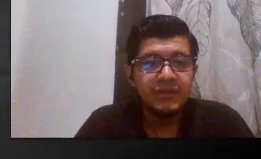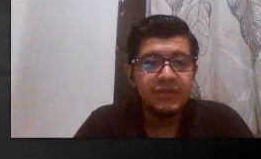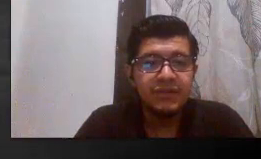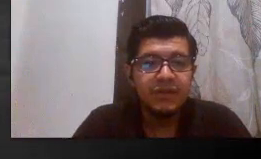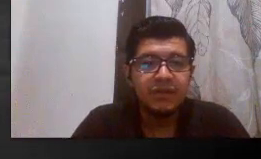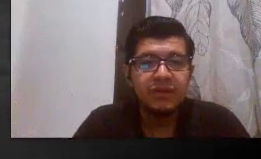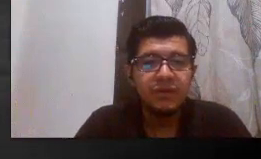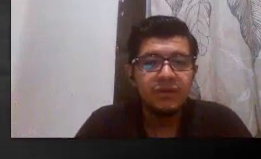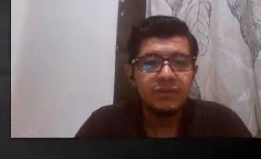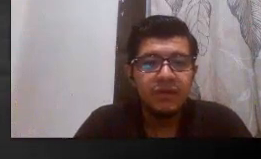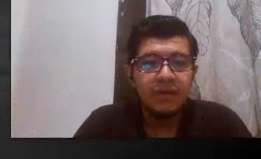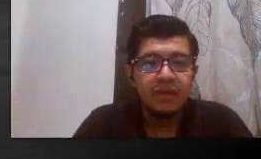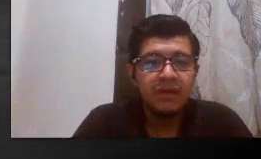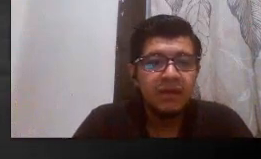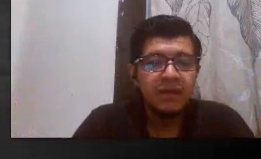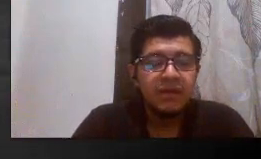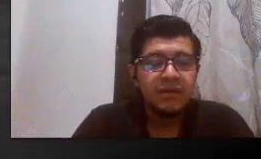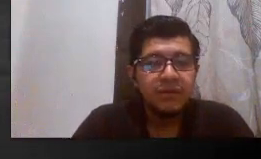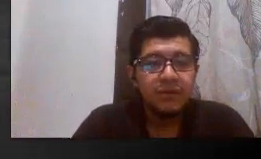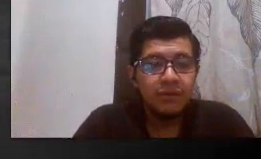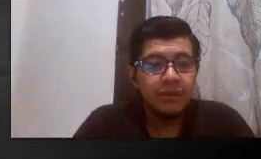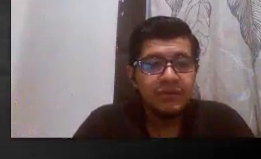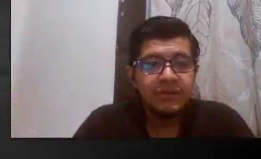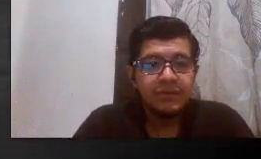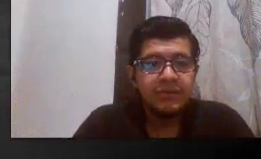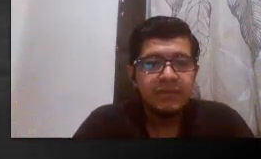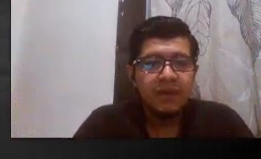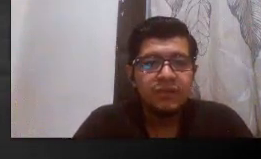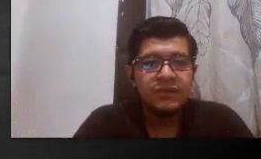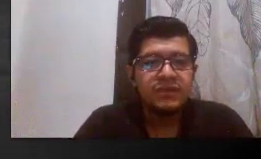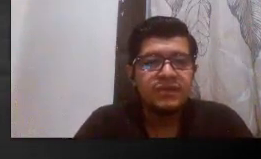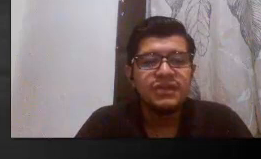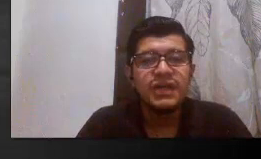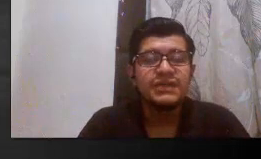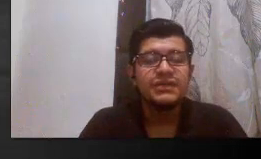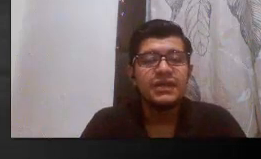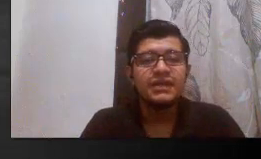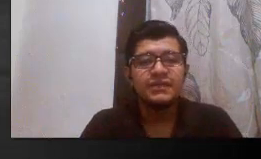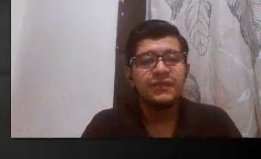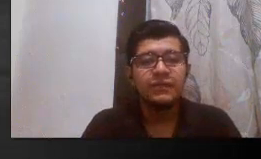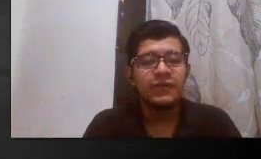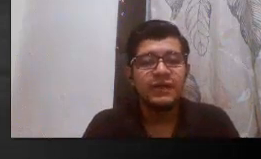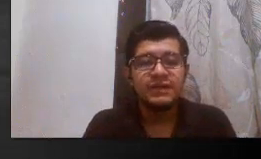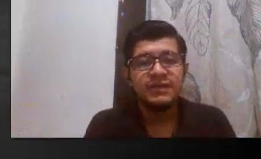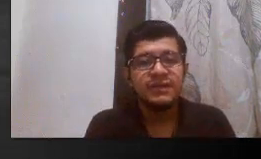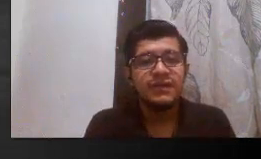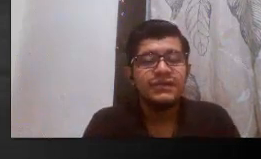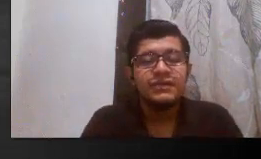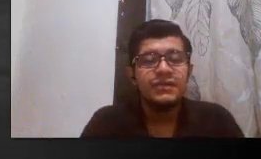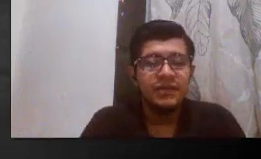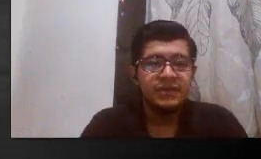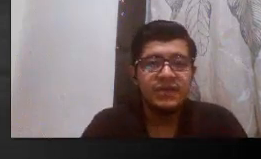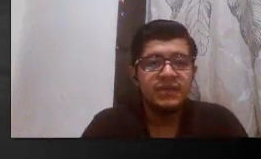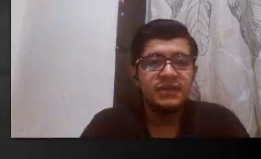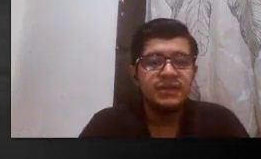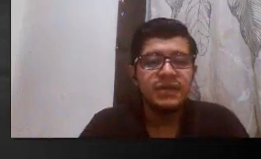the teacher Laurent Clerc, who was brought to the United States from France to